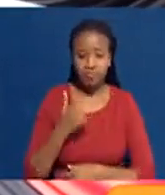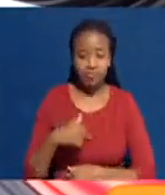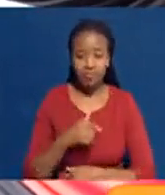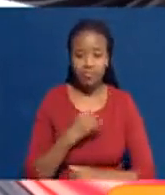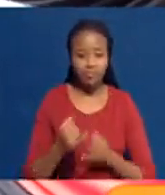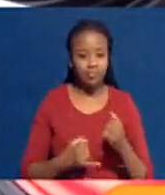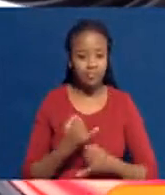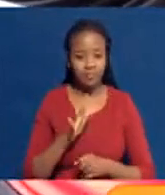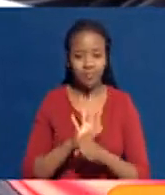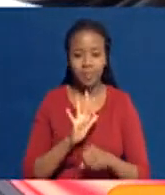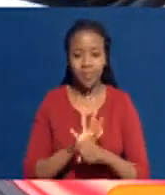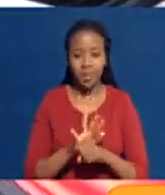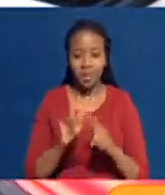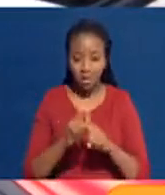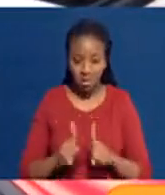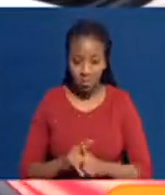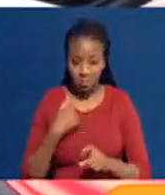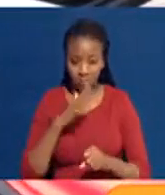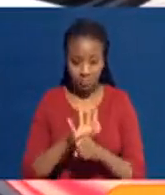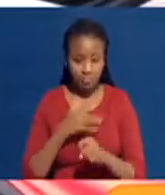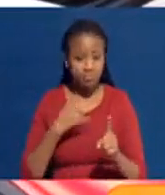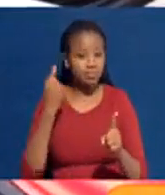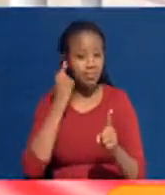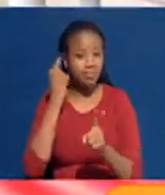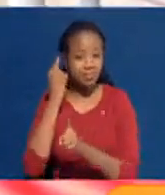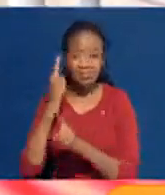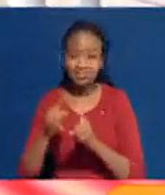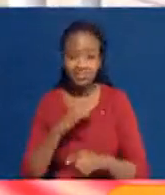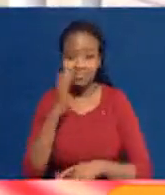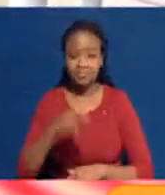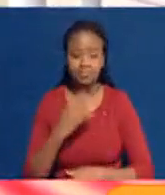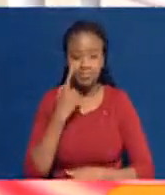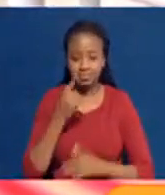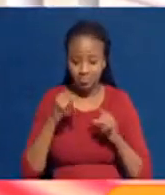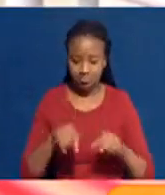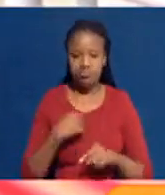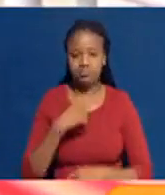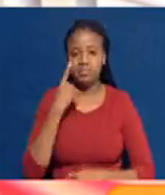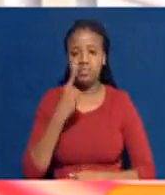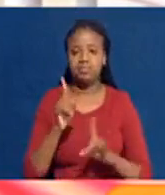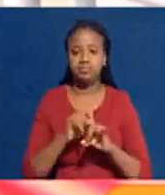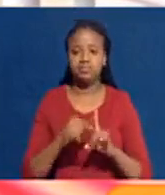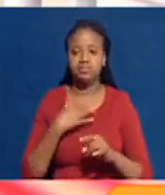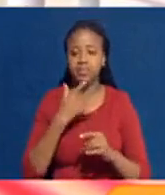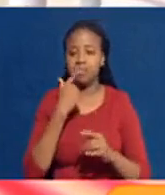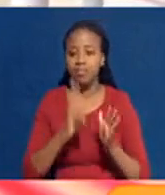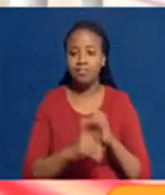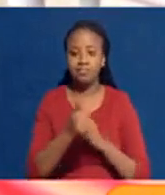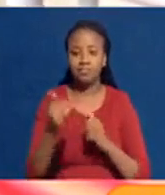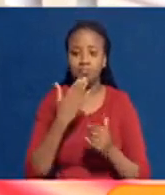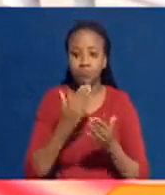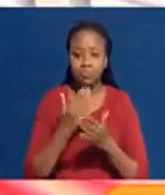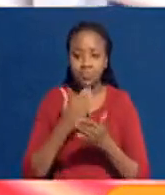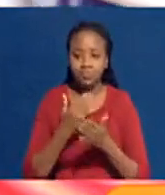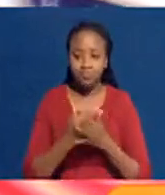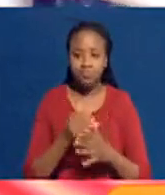FM na kuna wengi huwa nawasikia sijawahi waona lakini leo nimewaona. Nataka kusema kwa mashabiki wetu wa Musyi FM Machakos, tumefurahia sana kupatana na